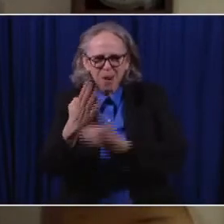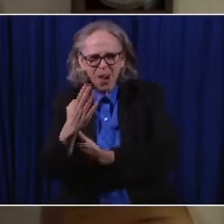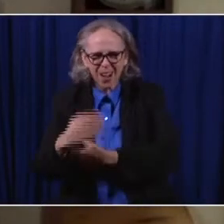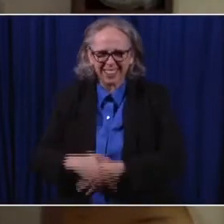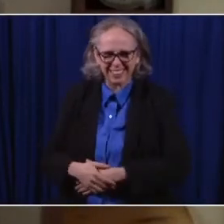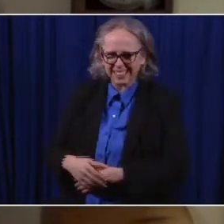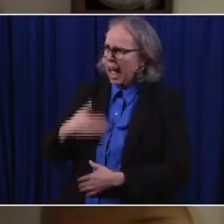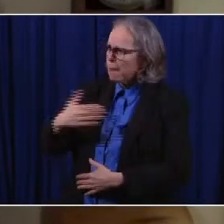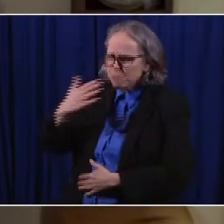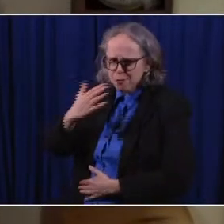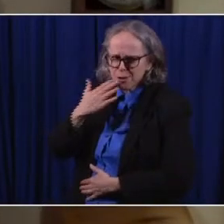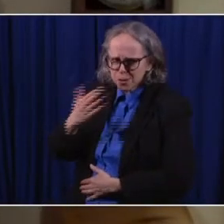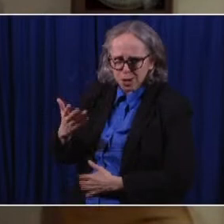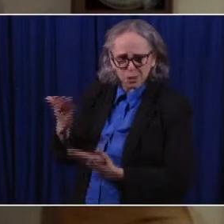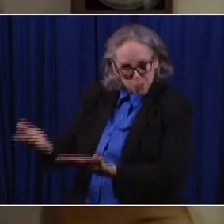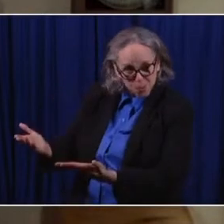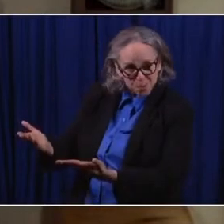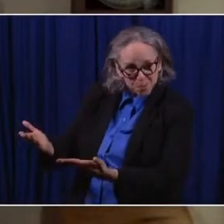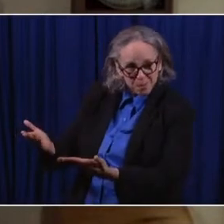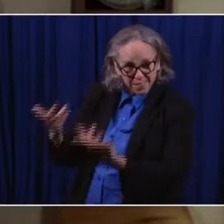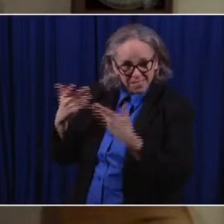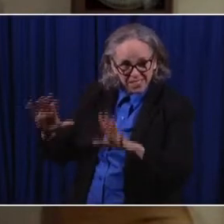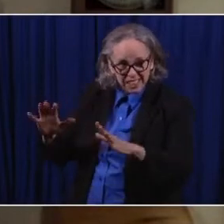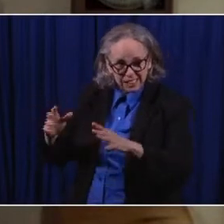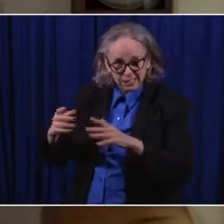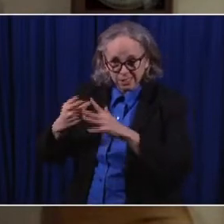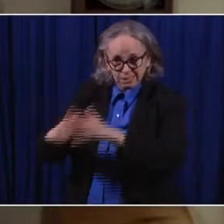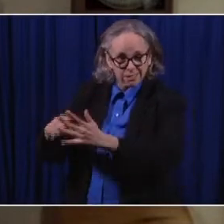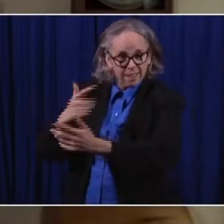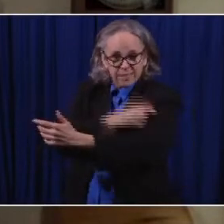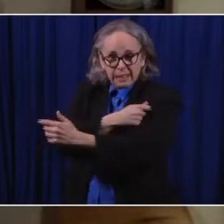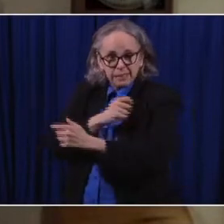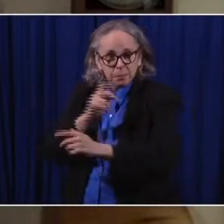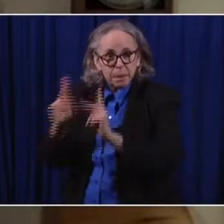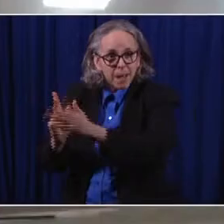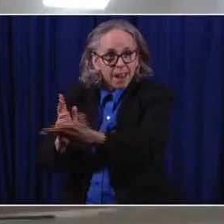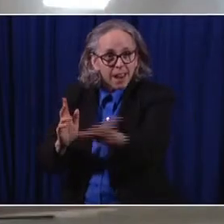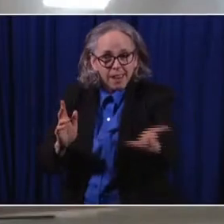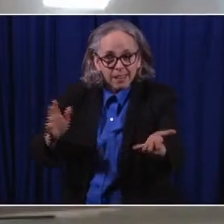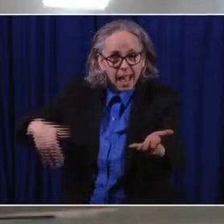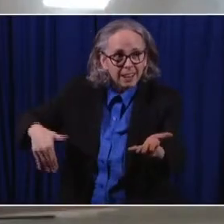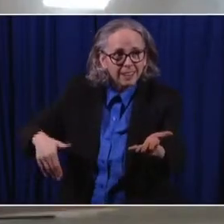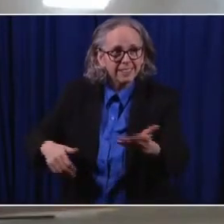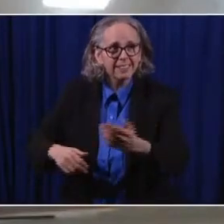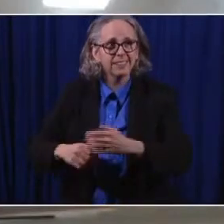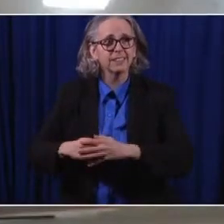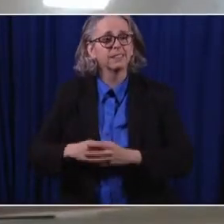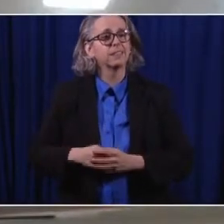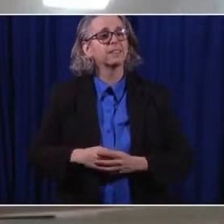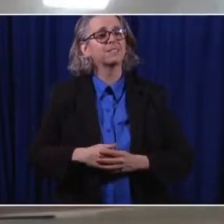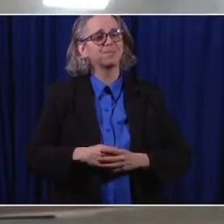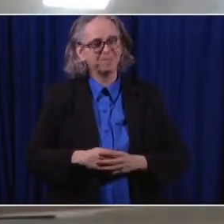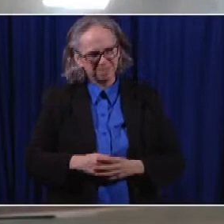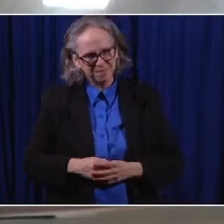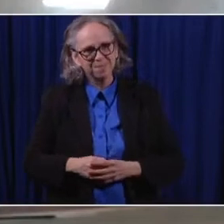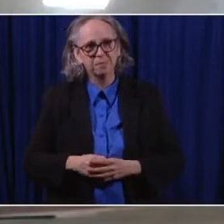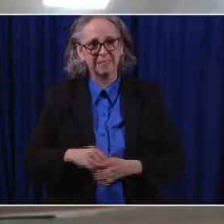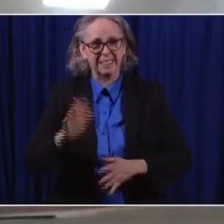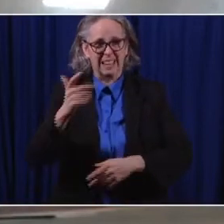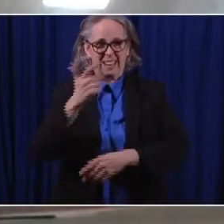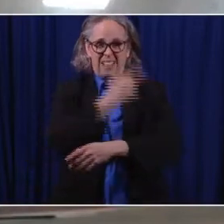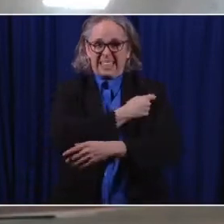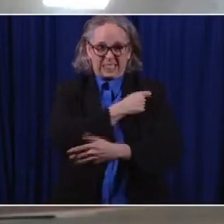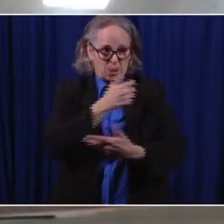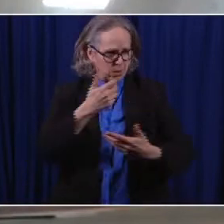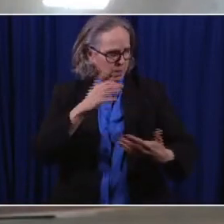So have you all started vaccination yet? Have you started the process? So we received our vaccines today, and we're